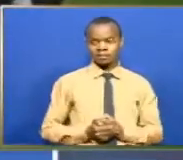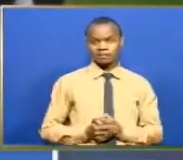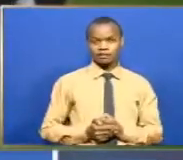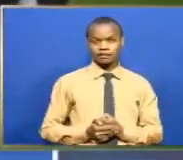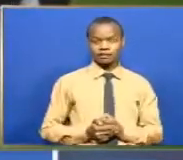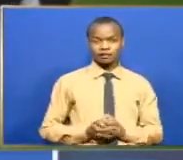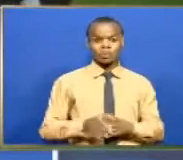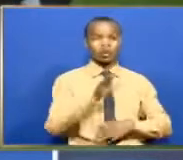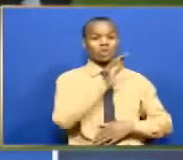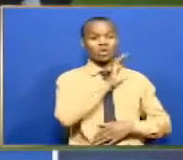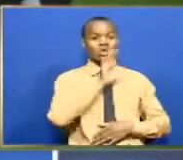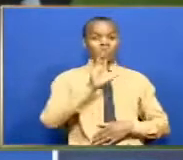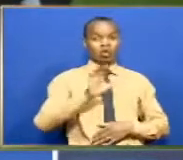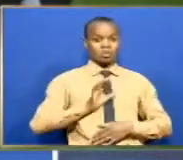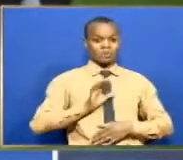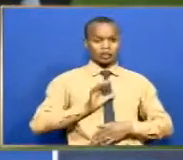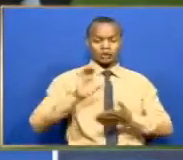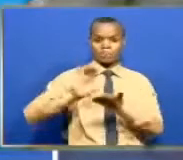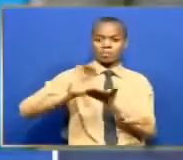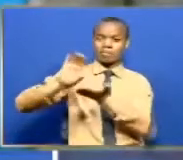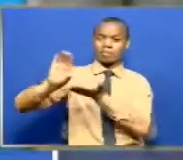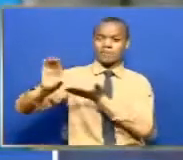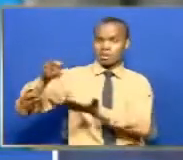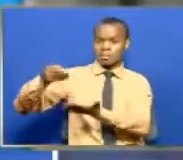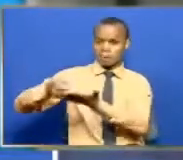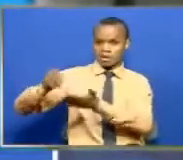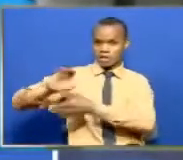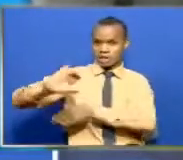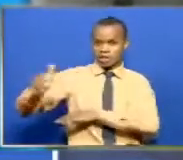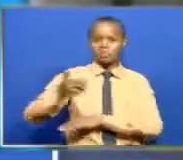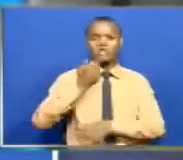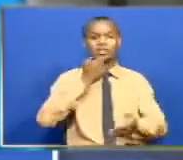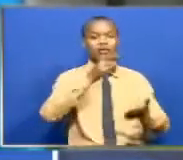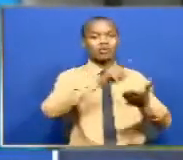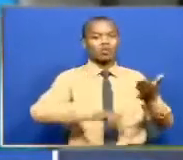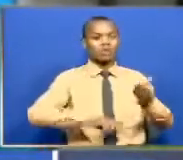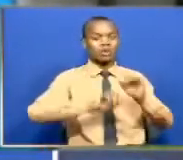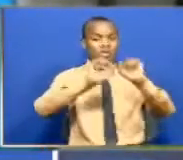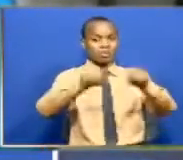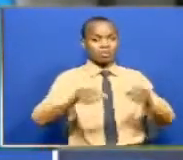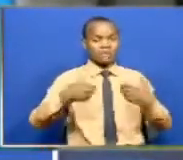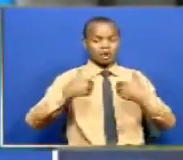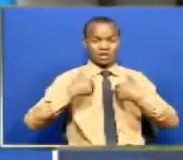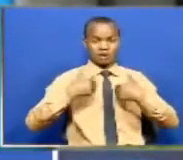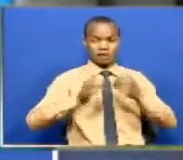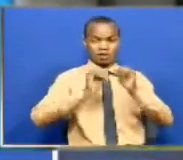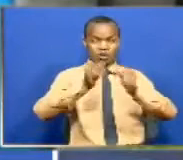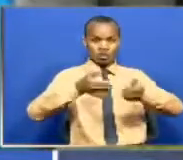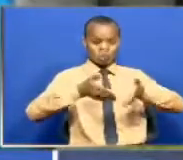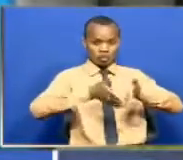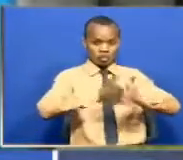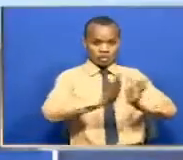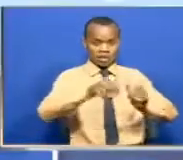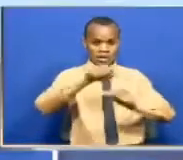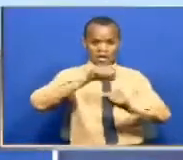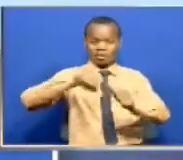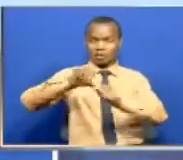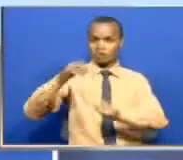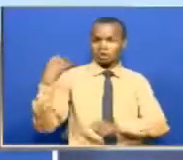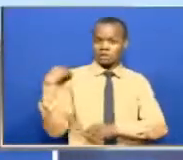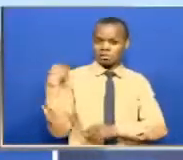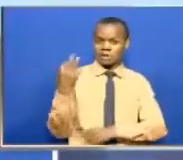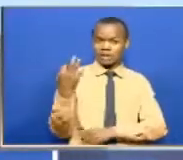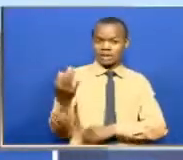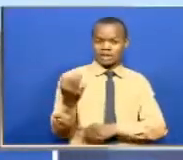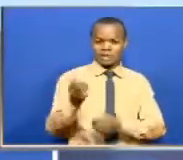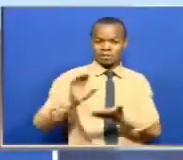The Commission on Revenue Allocation says it remains available to provide technical input in the ongoing impasse over the third revenue sharing